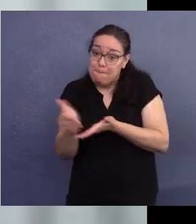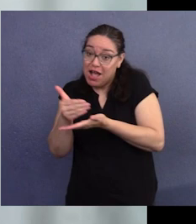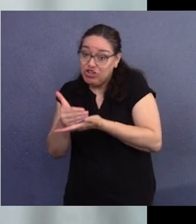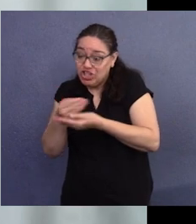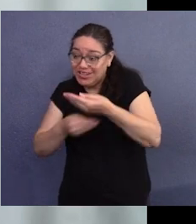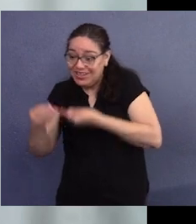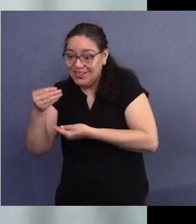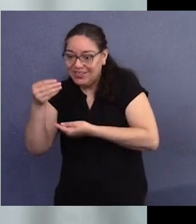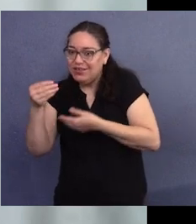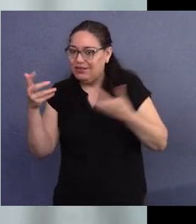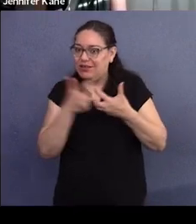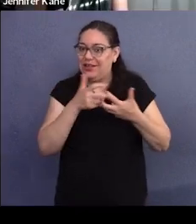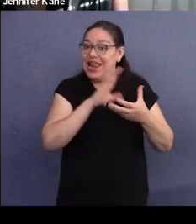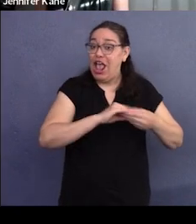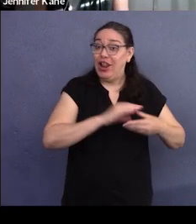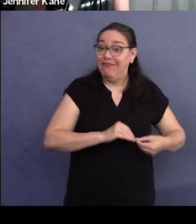narrative through numbers.